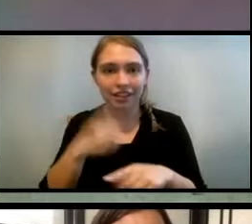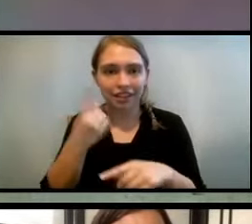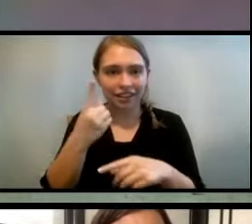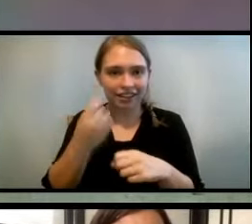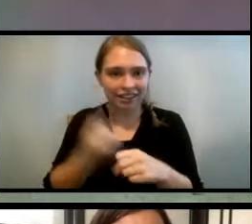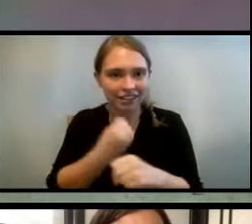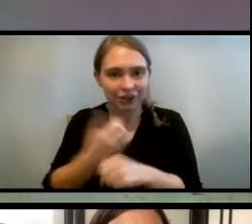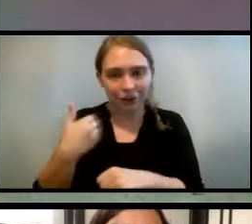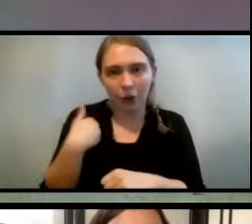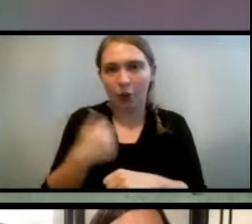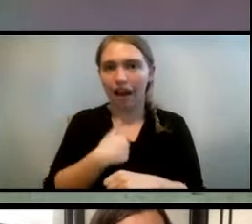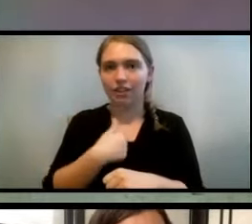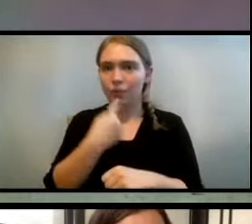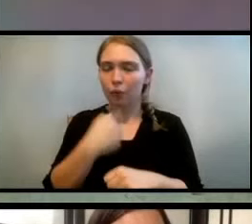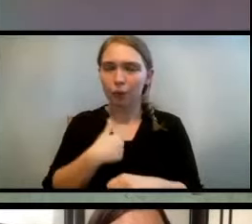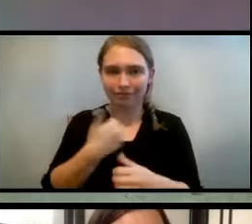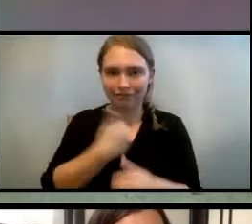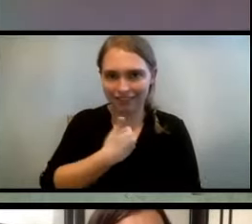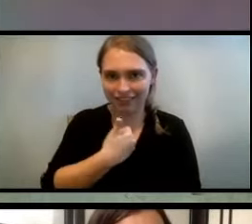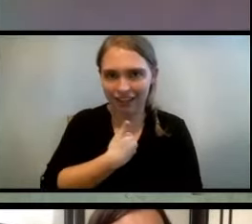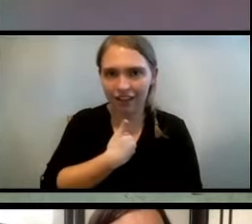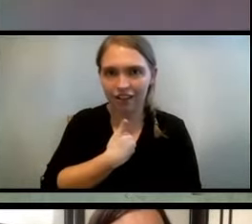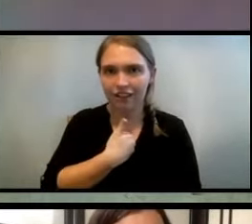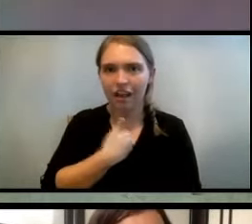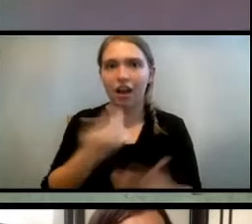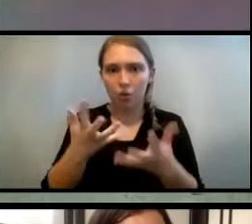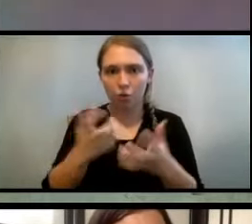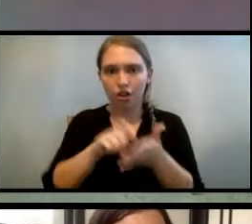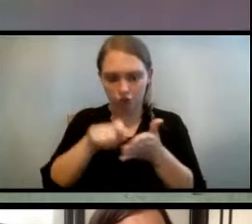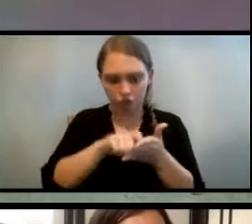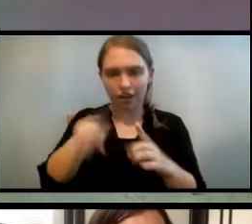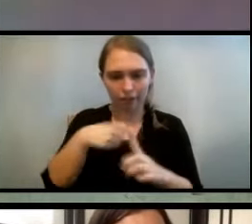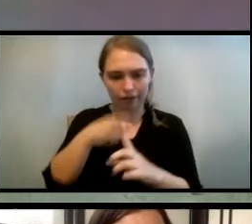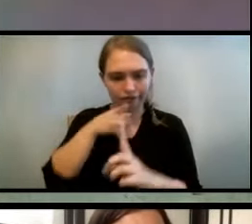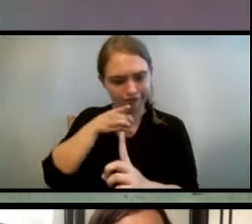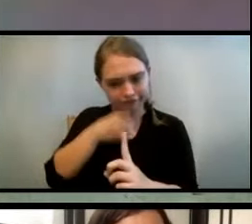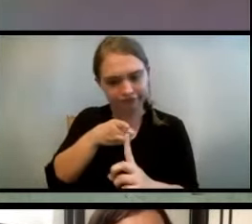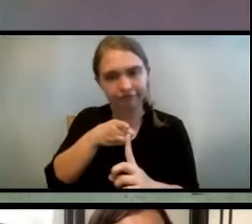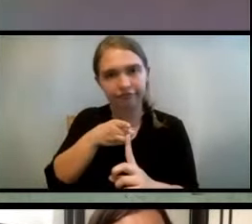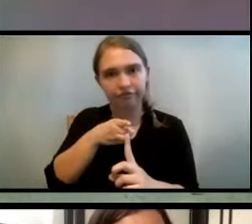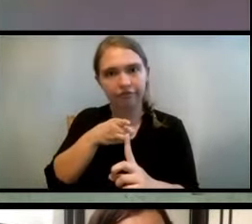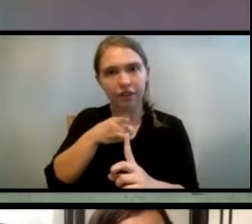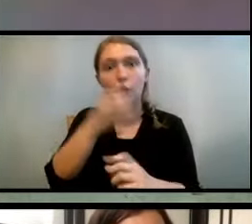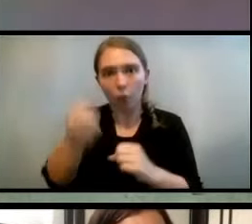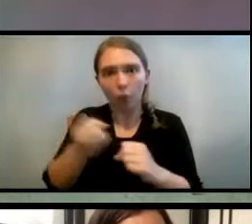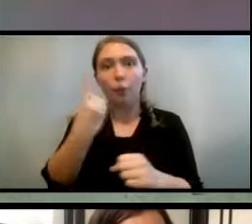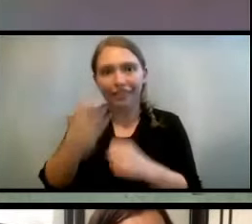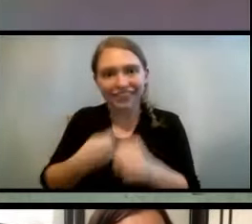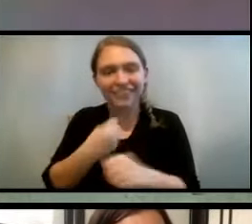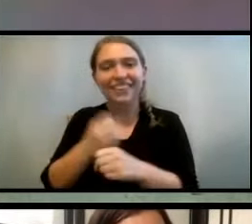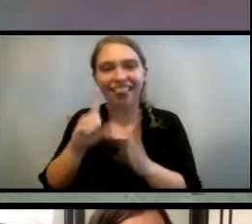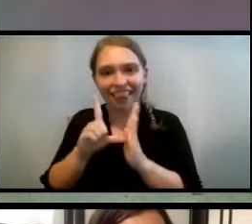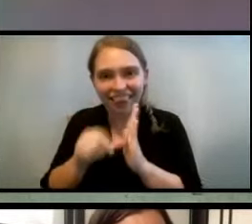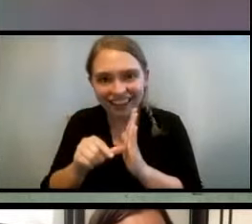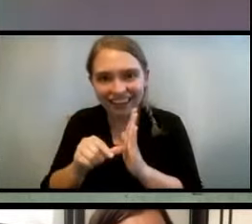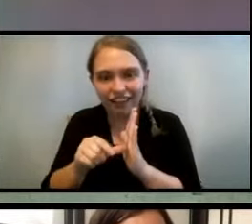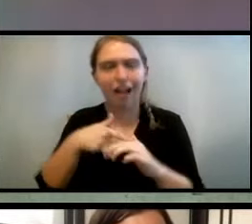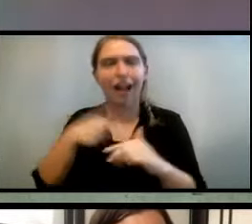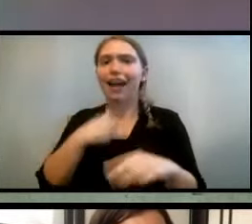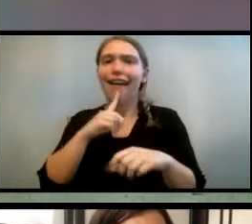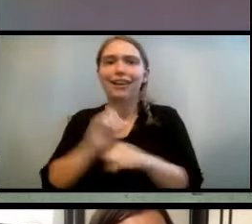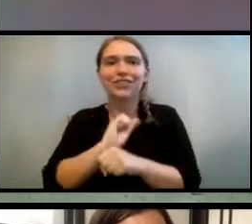X. And then a year later, I had the 3-hour time when my brain said, okay, you know what? It's done. You can do